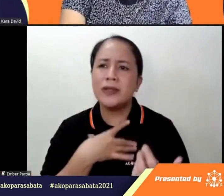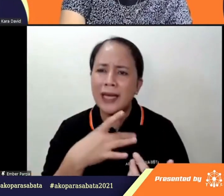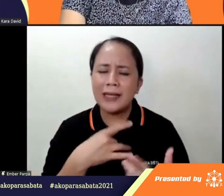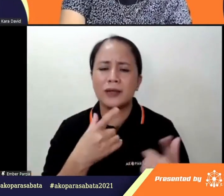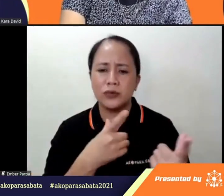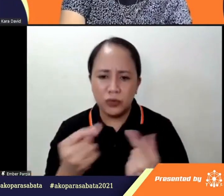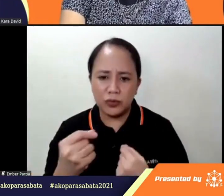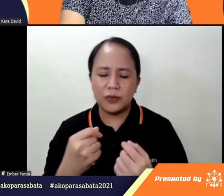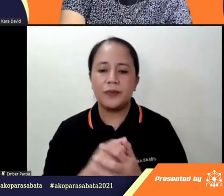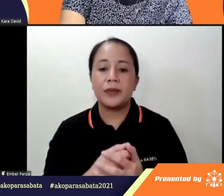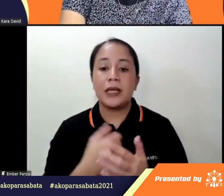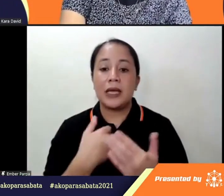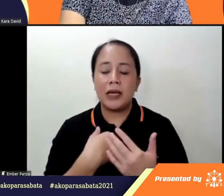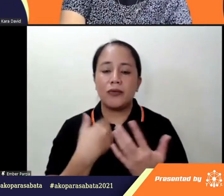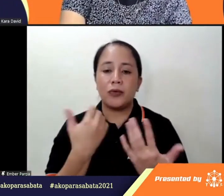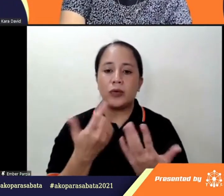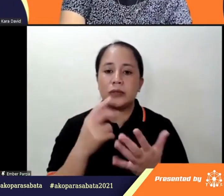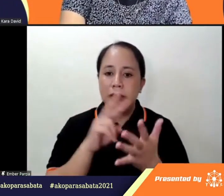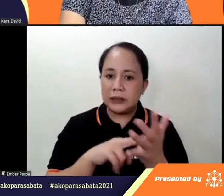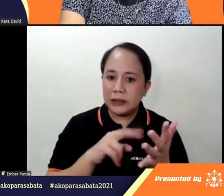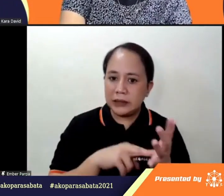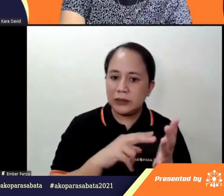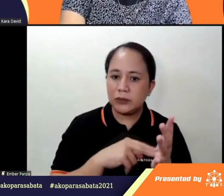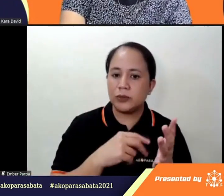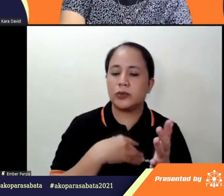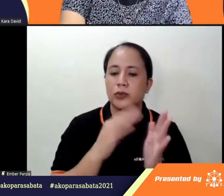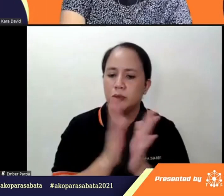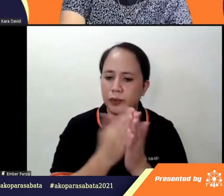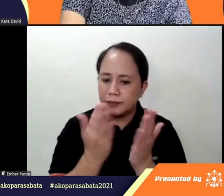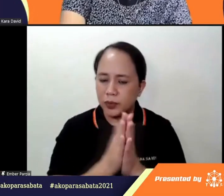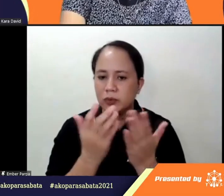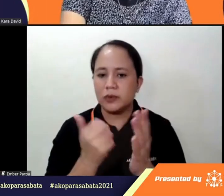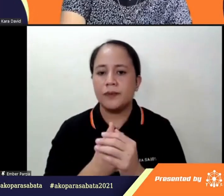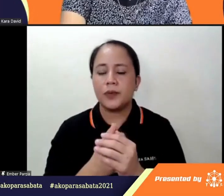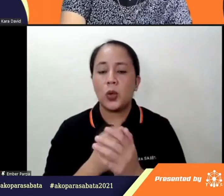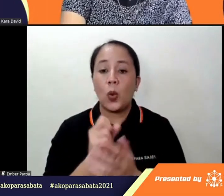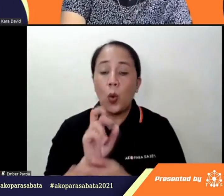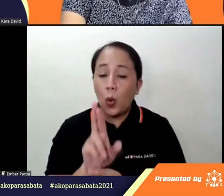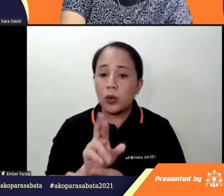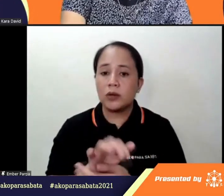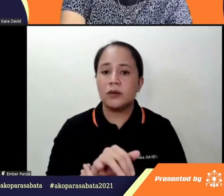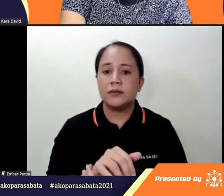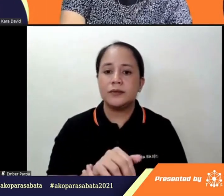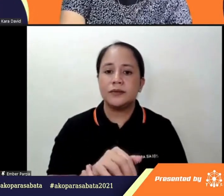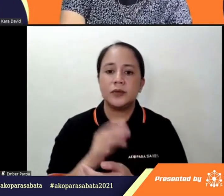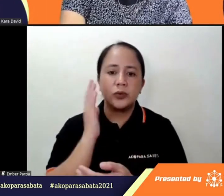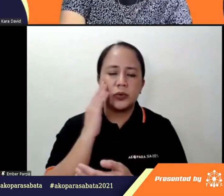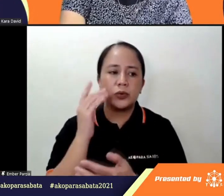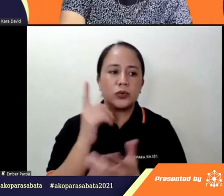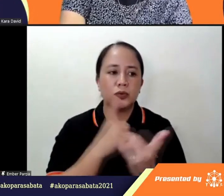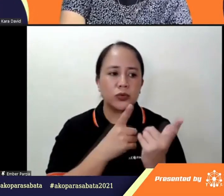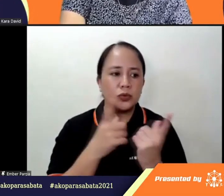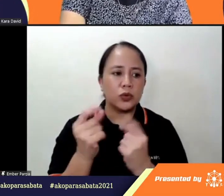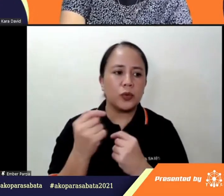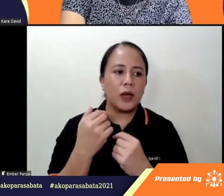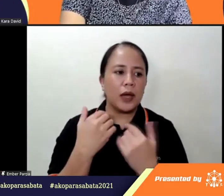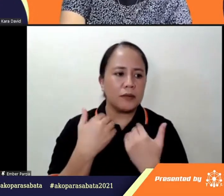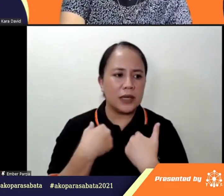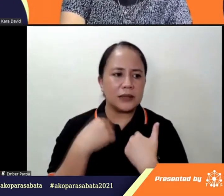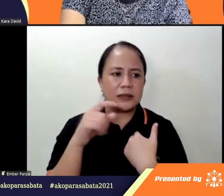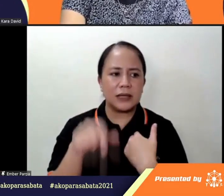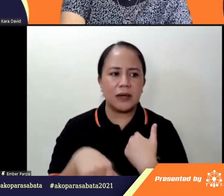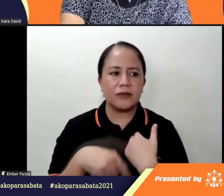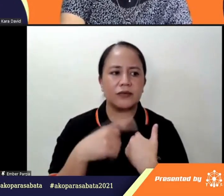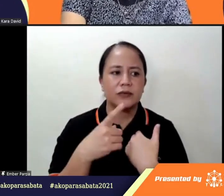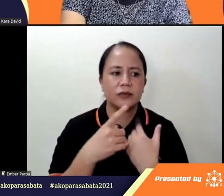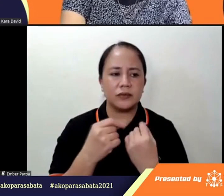doing, even if it's just reading your favorite book or doing. You should have something that you